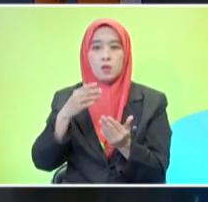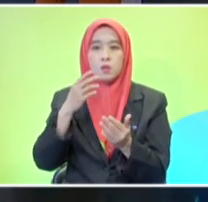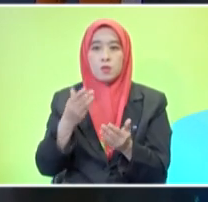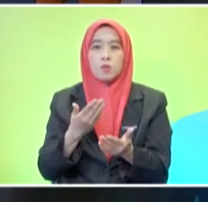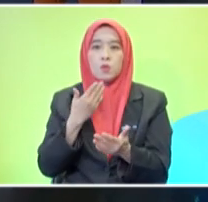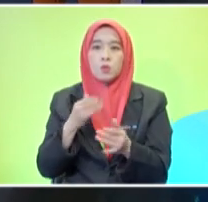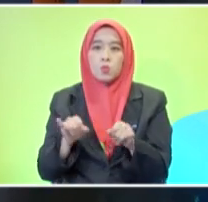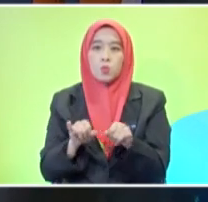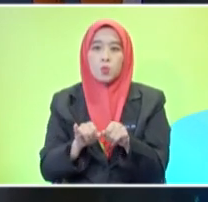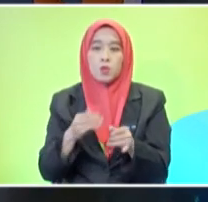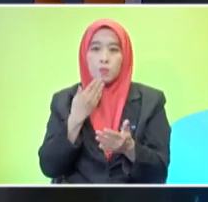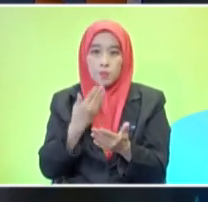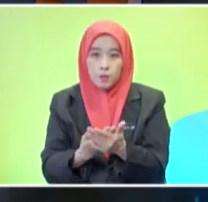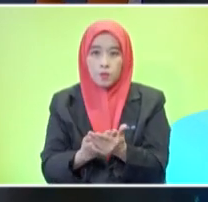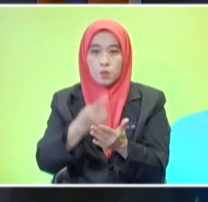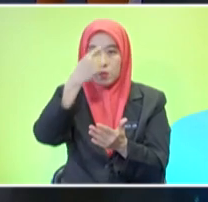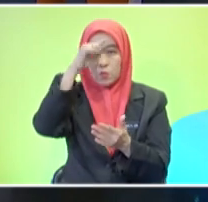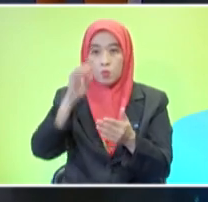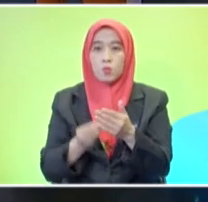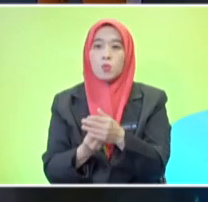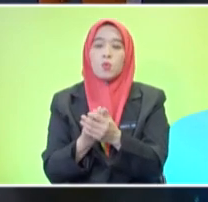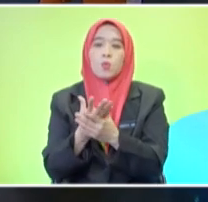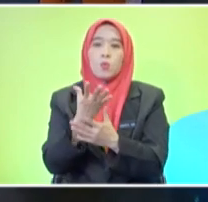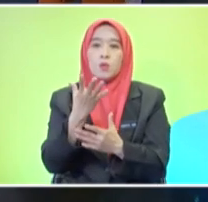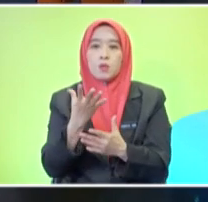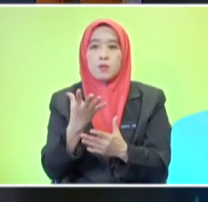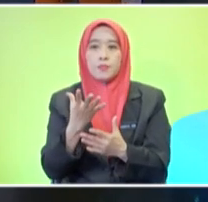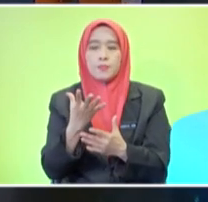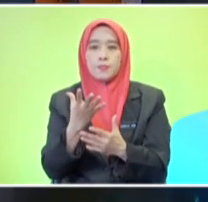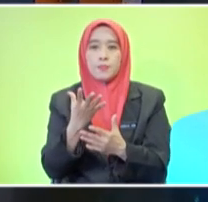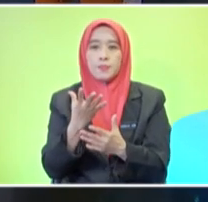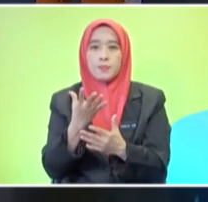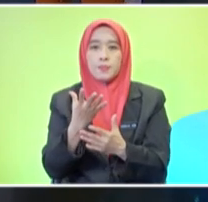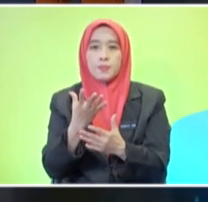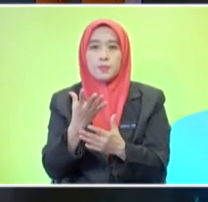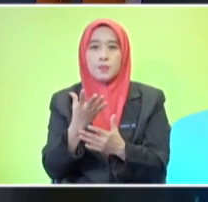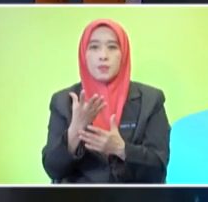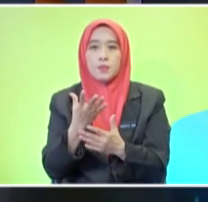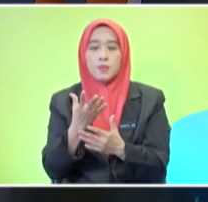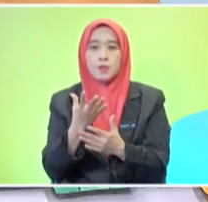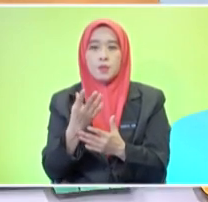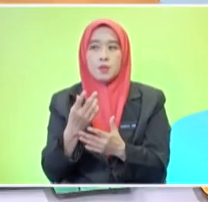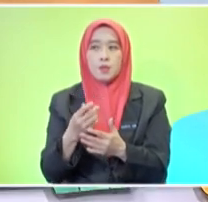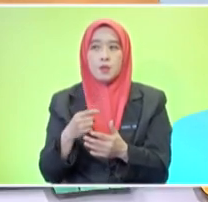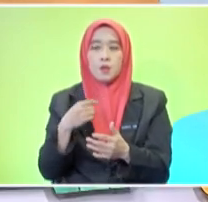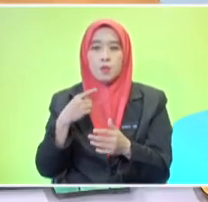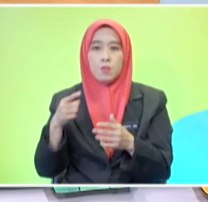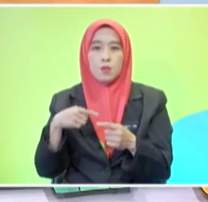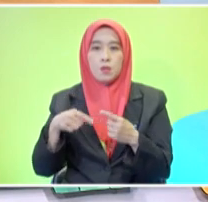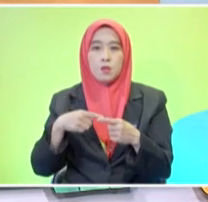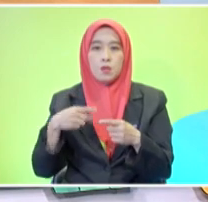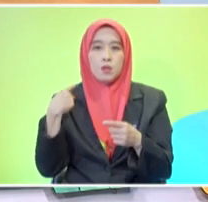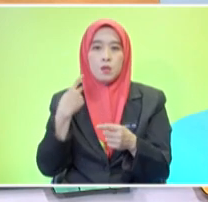have to try and try until your experiment works out, right, Mr. Q? Yes. There's always hiccups during your experiment, so it's okay.